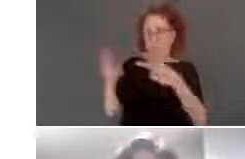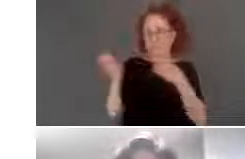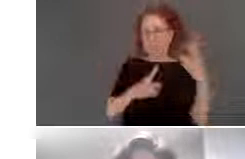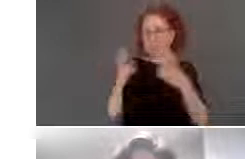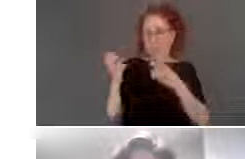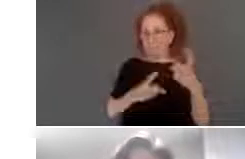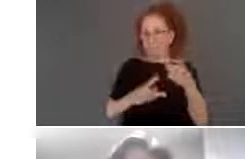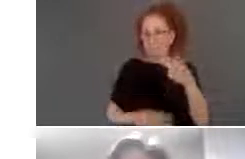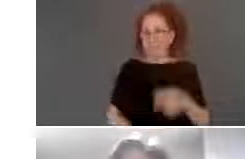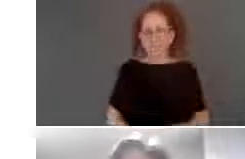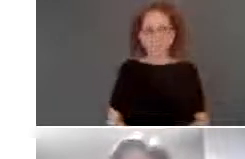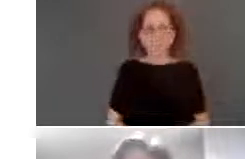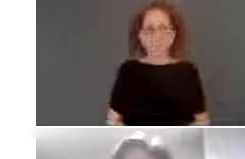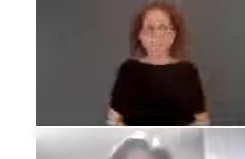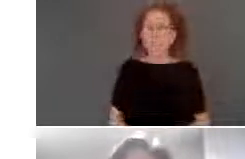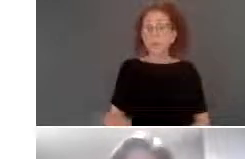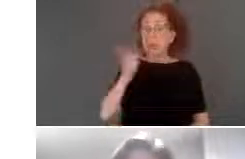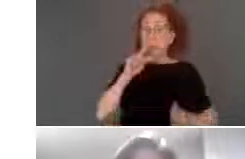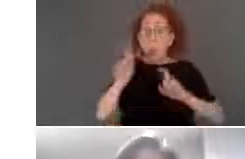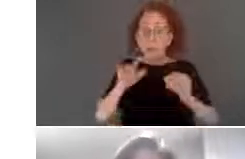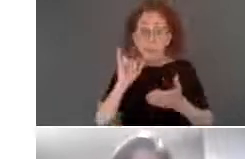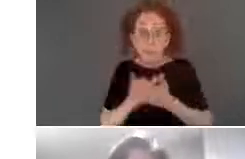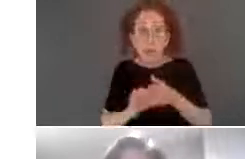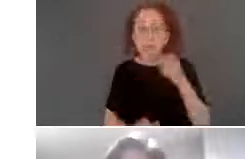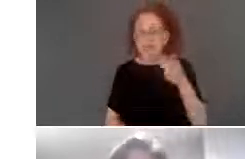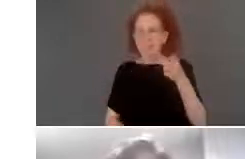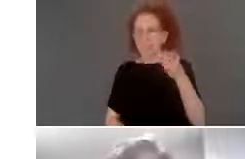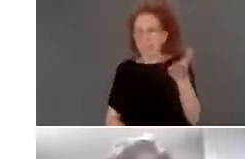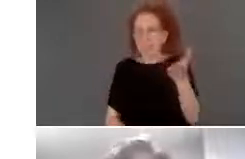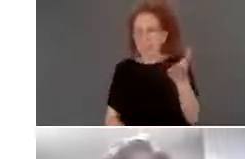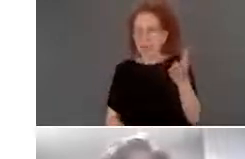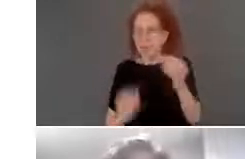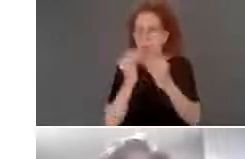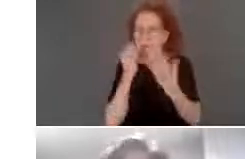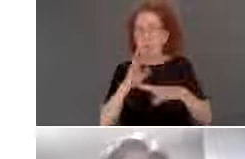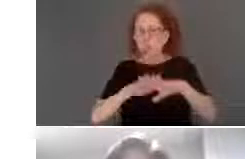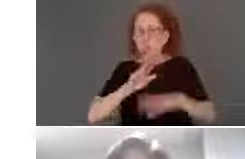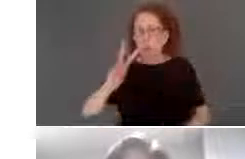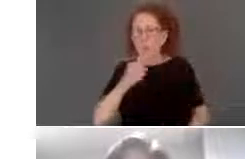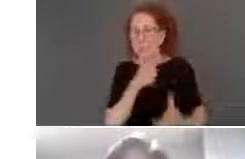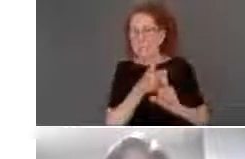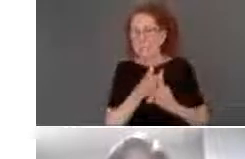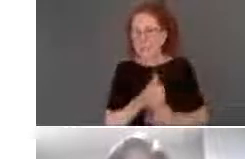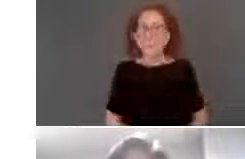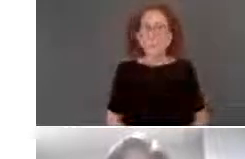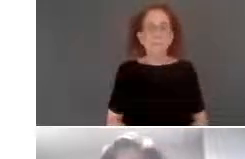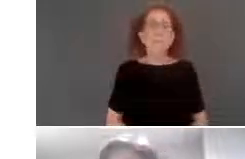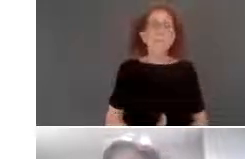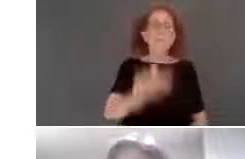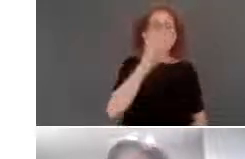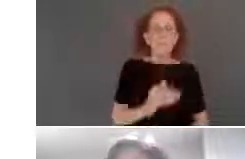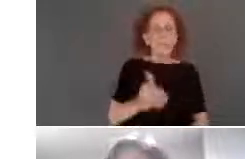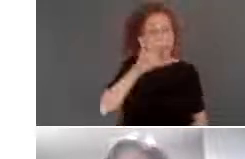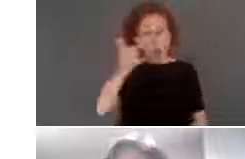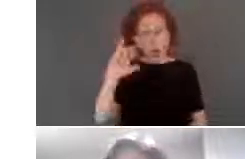So any questions you have about that, you can find more information on on the website. And then you can also always call our